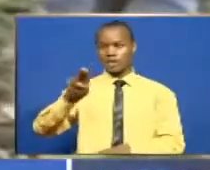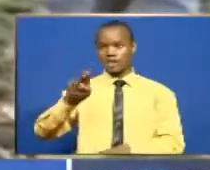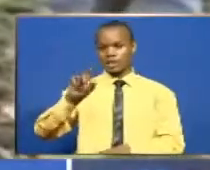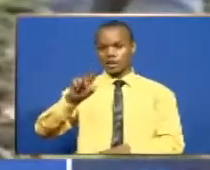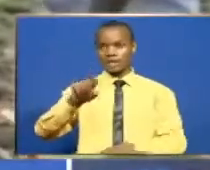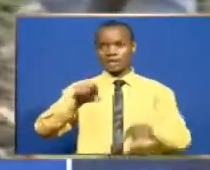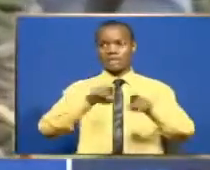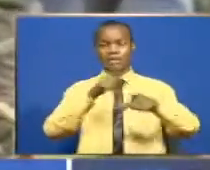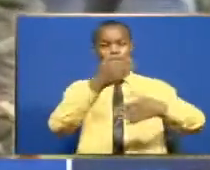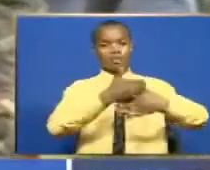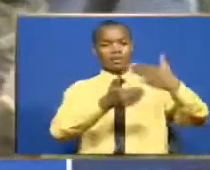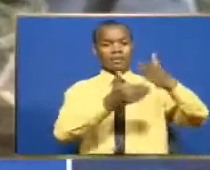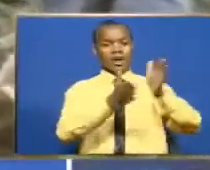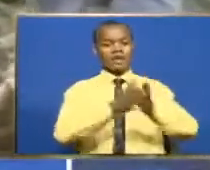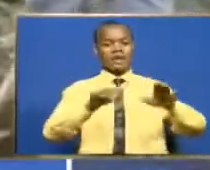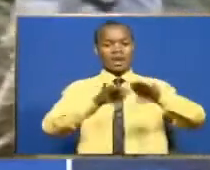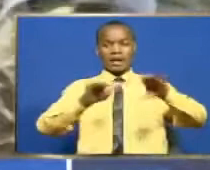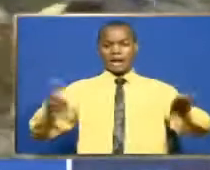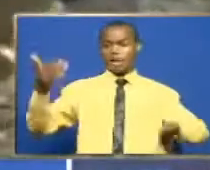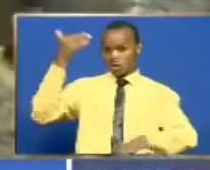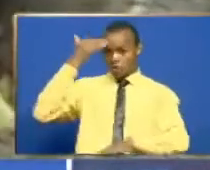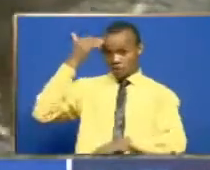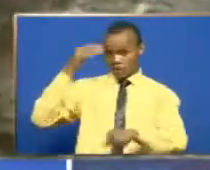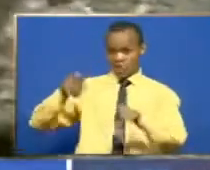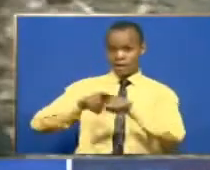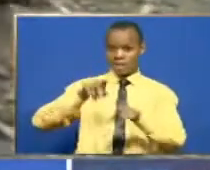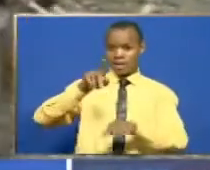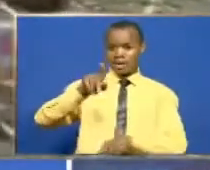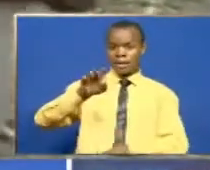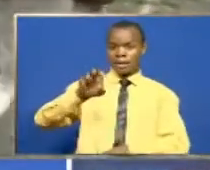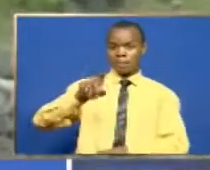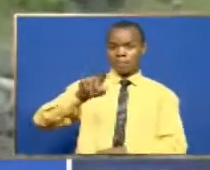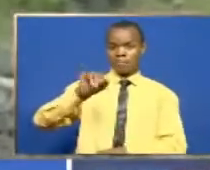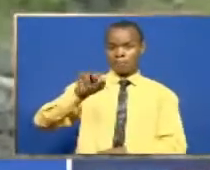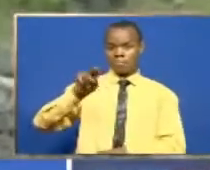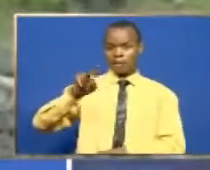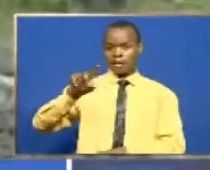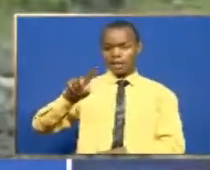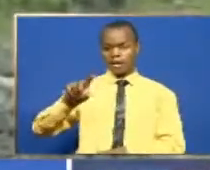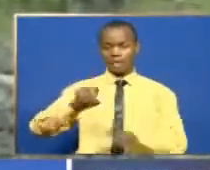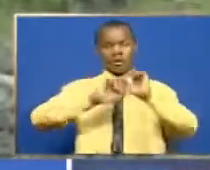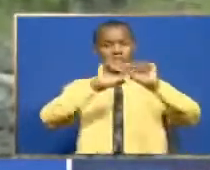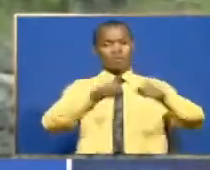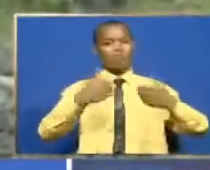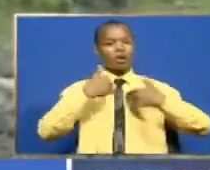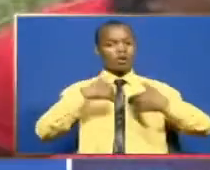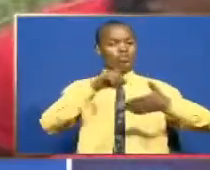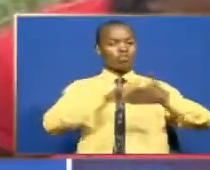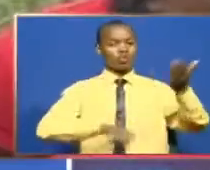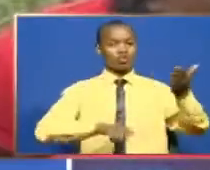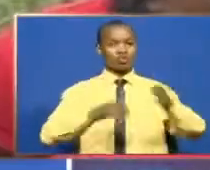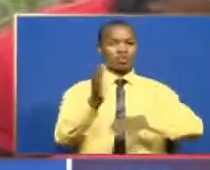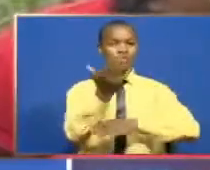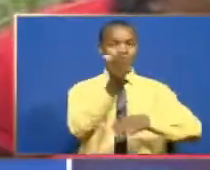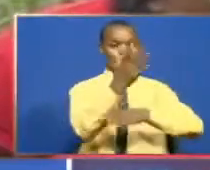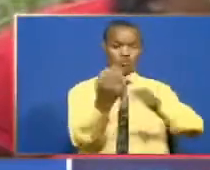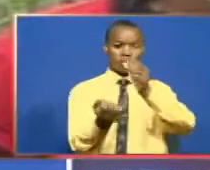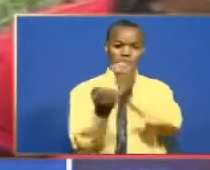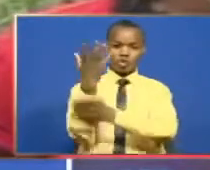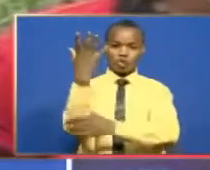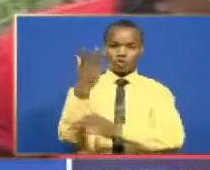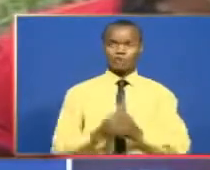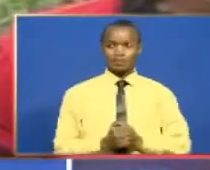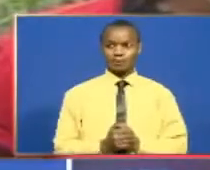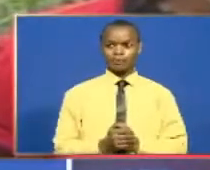and riparian land marking, as well as pegging to allow for the regeneration of natural vegetation. So